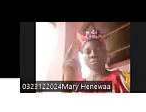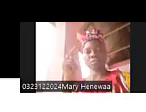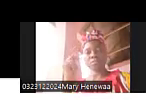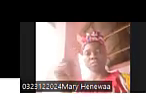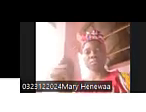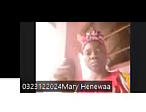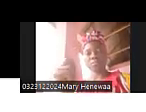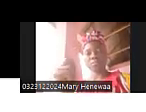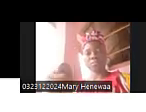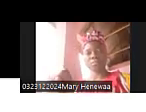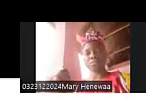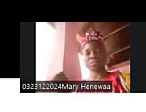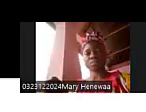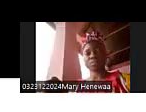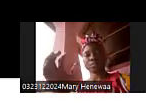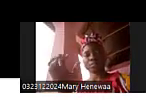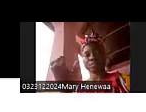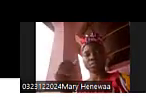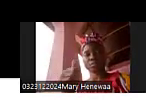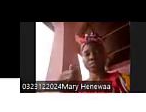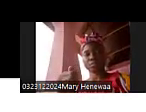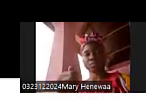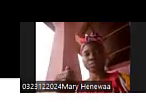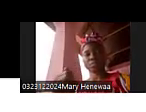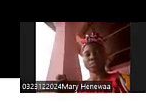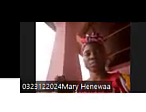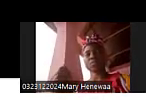I'm doing this.